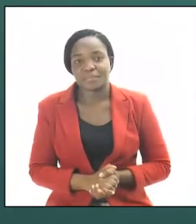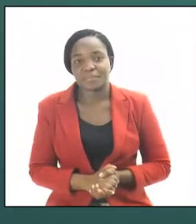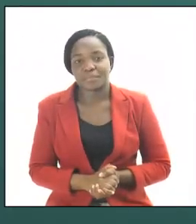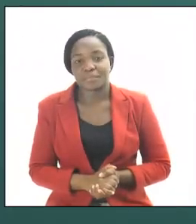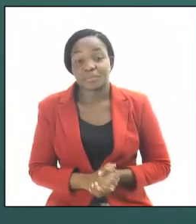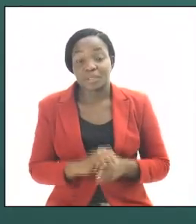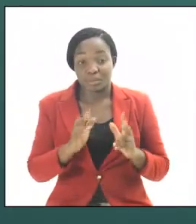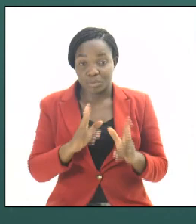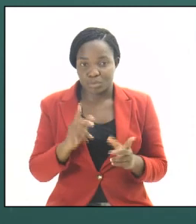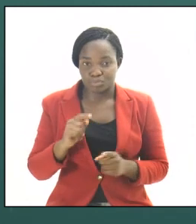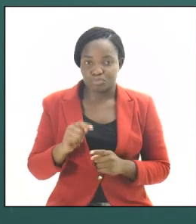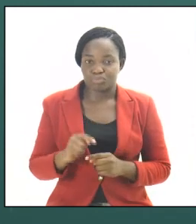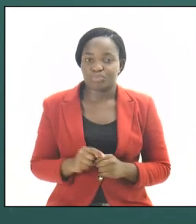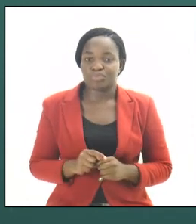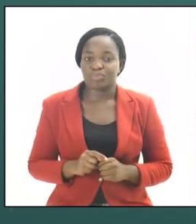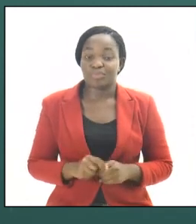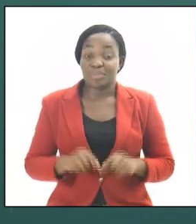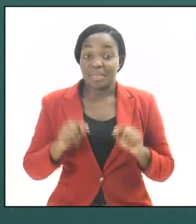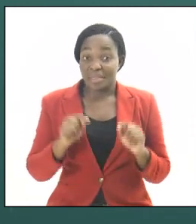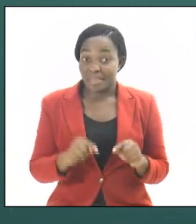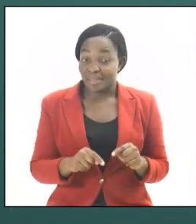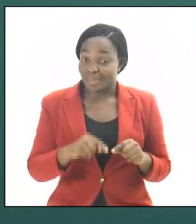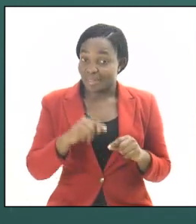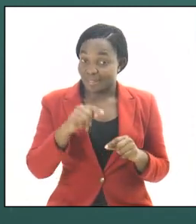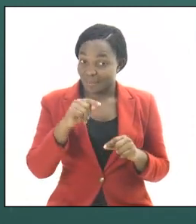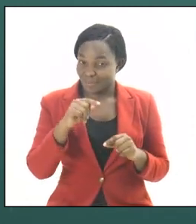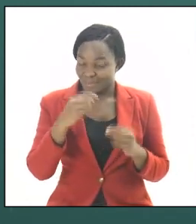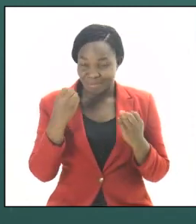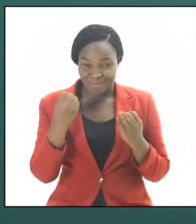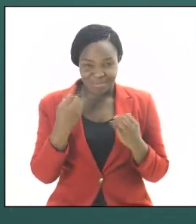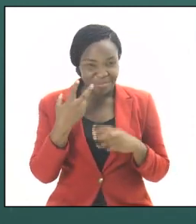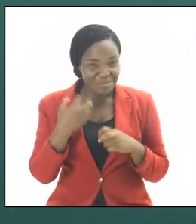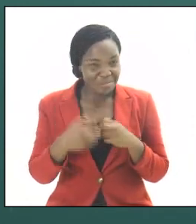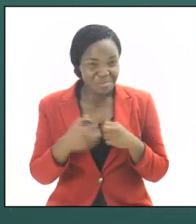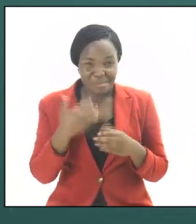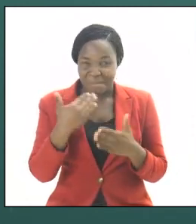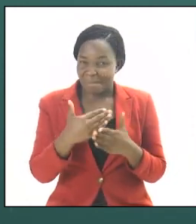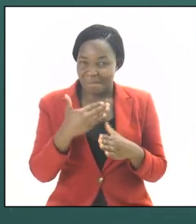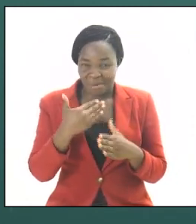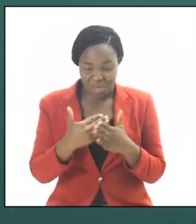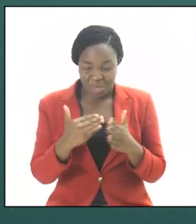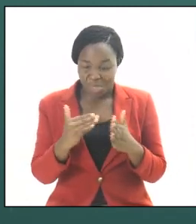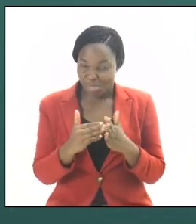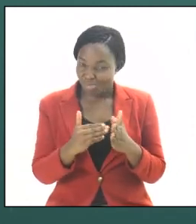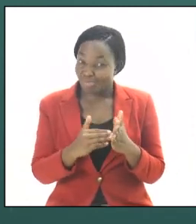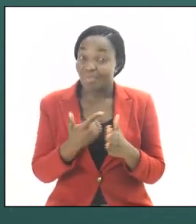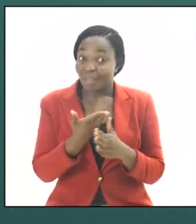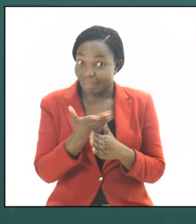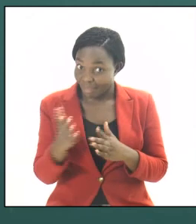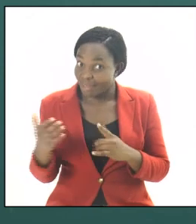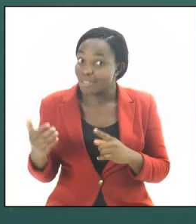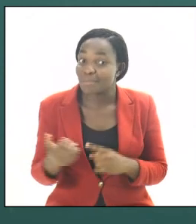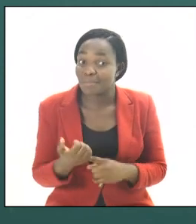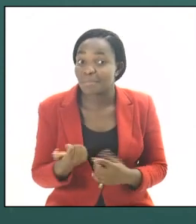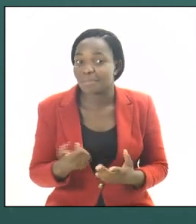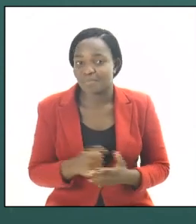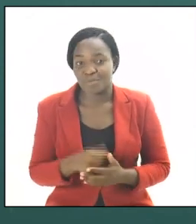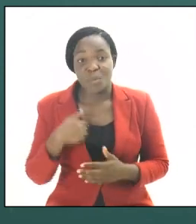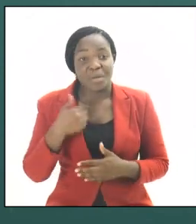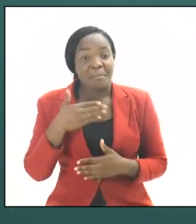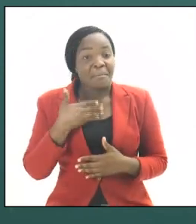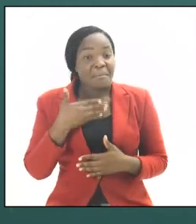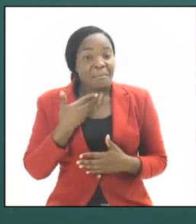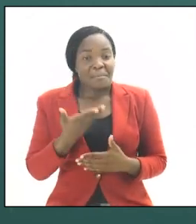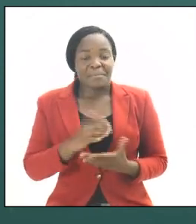Phew! Viewers, that was a bunch of problems to solve, but you did it, and we are proud of